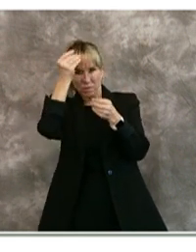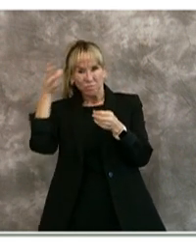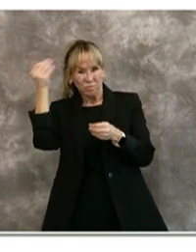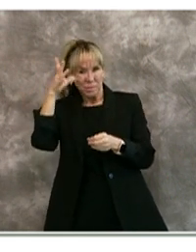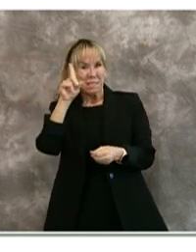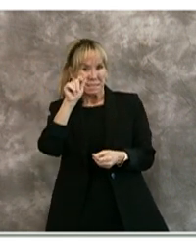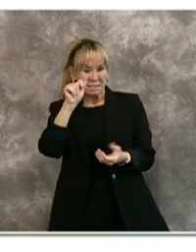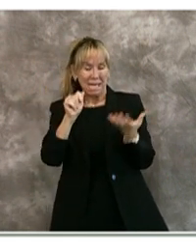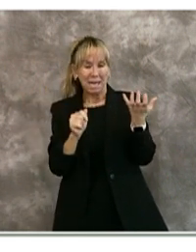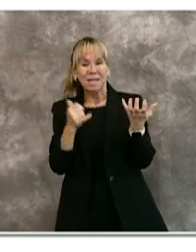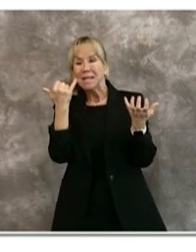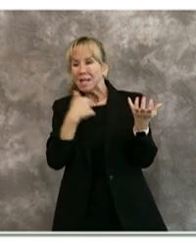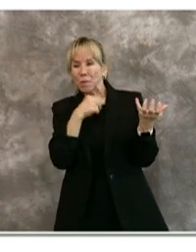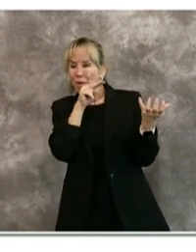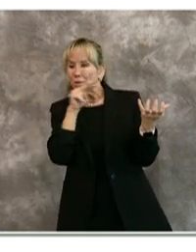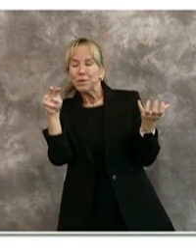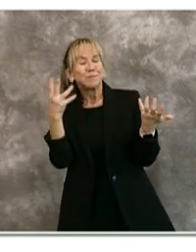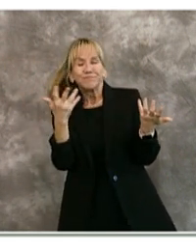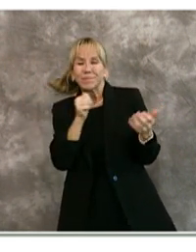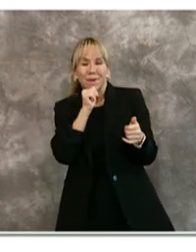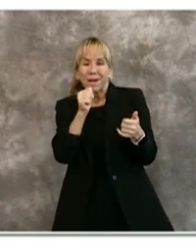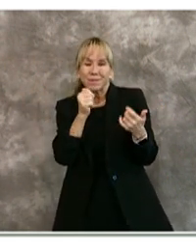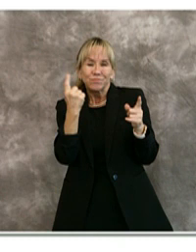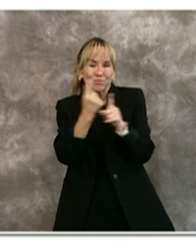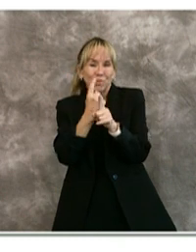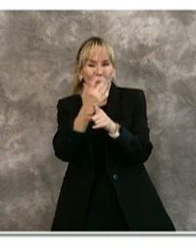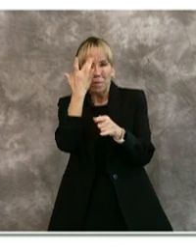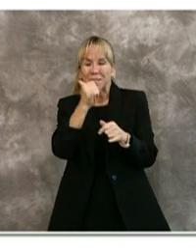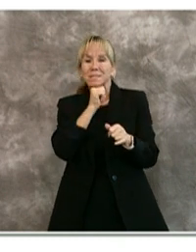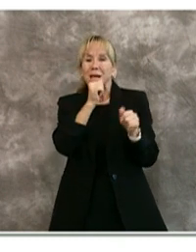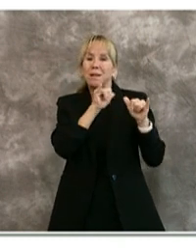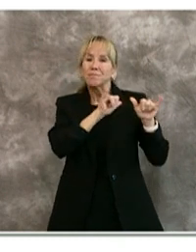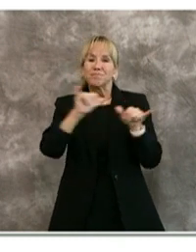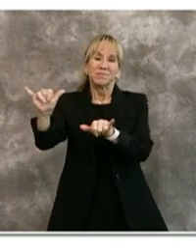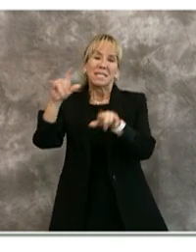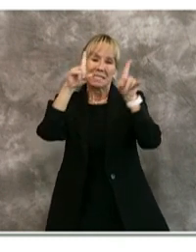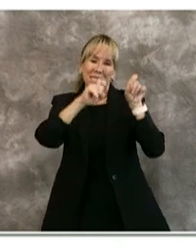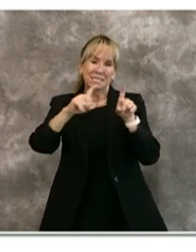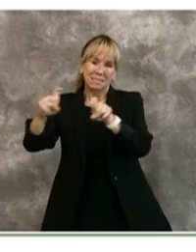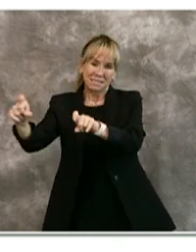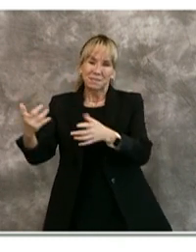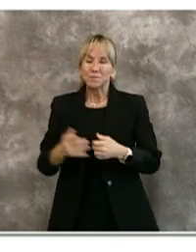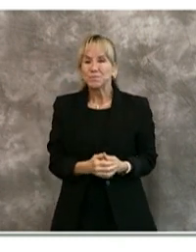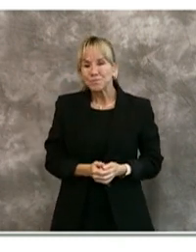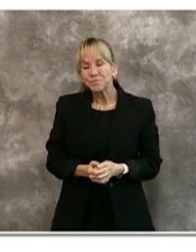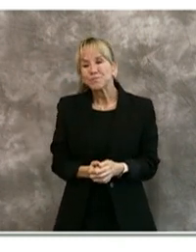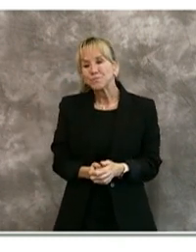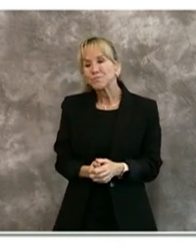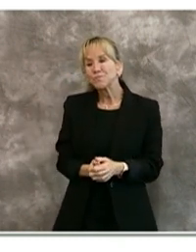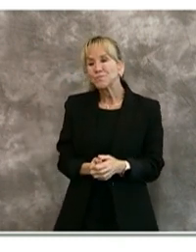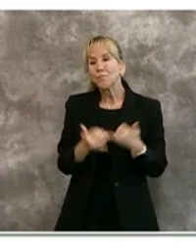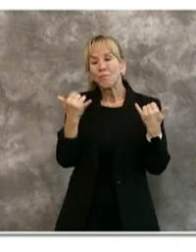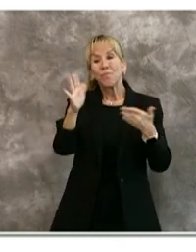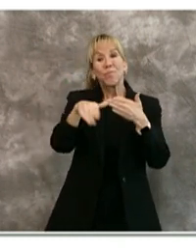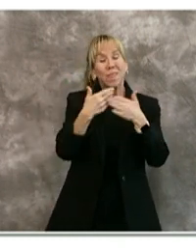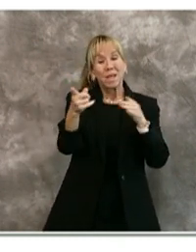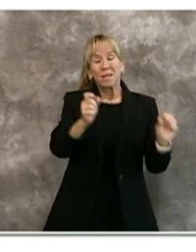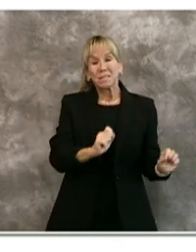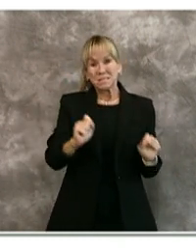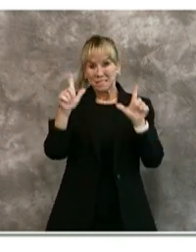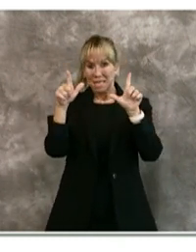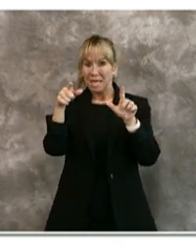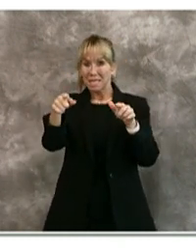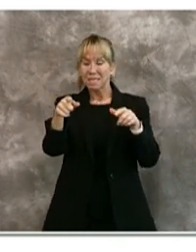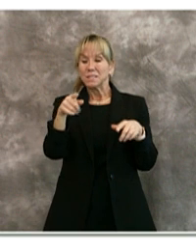is abnormal now because of the irregularity in testing. In the next slide, this speaks to, again, trigger